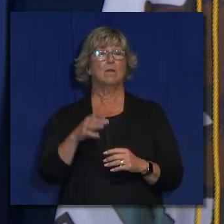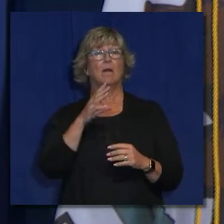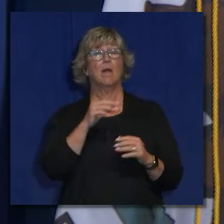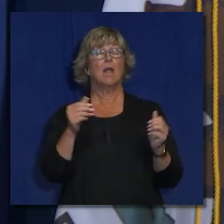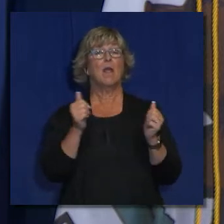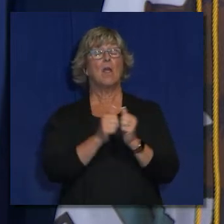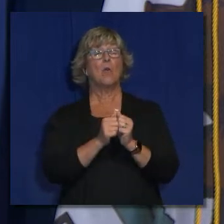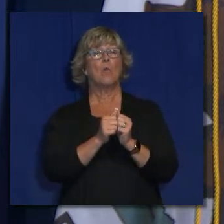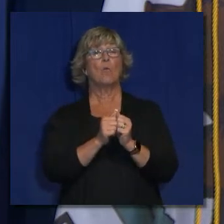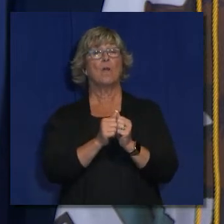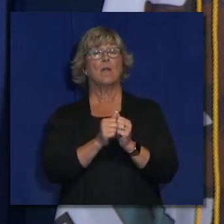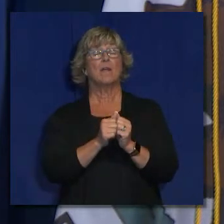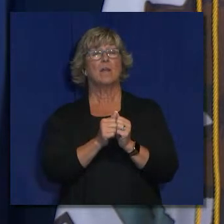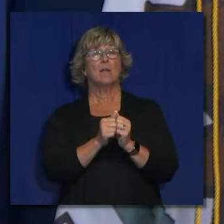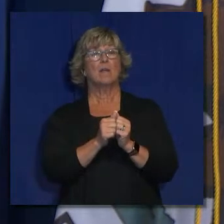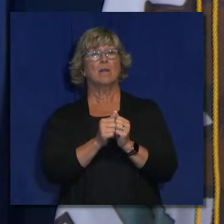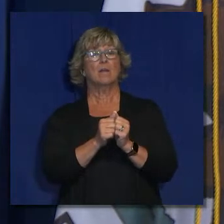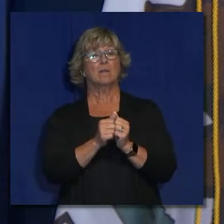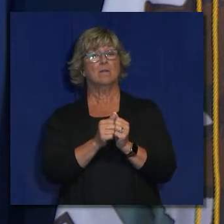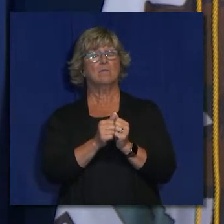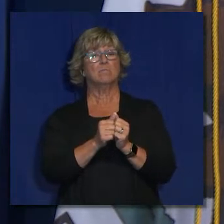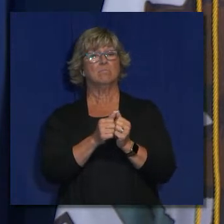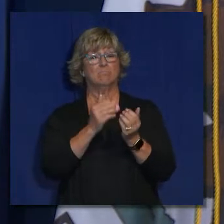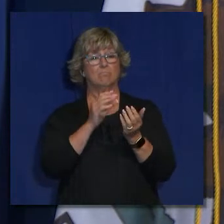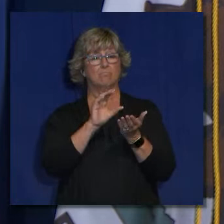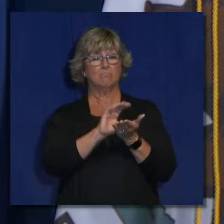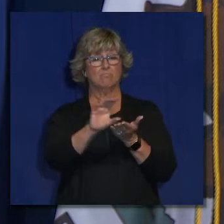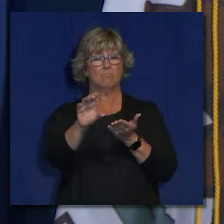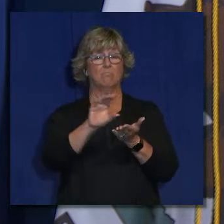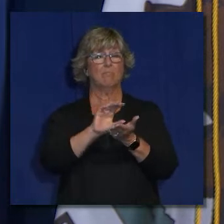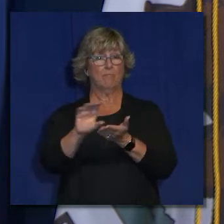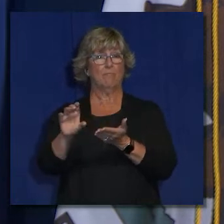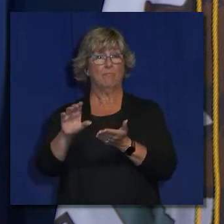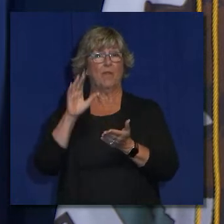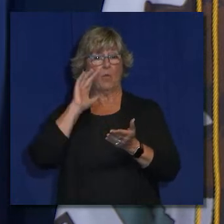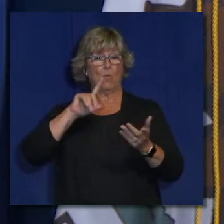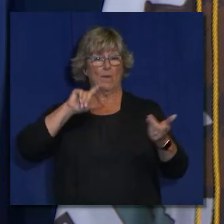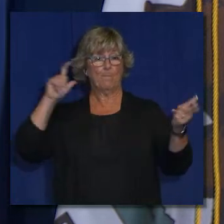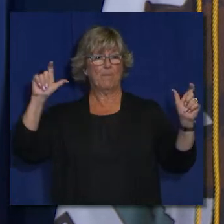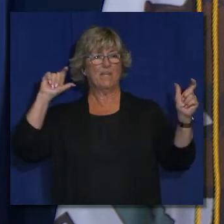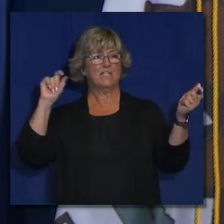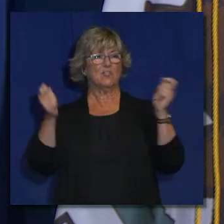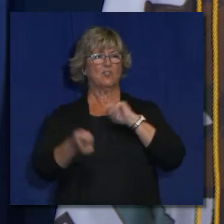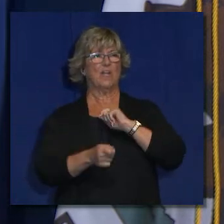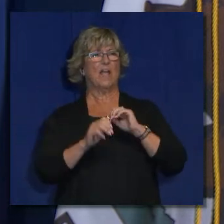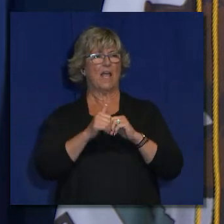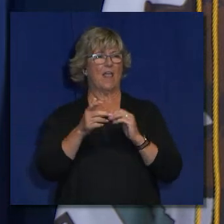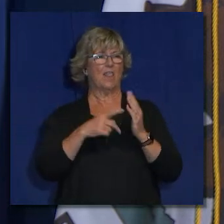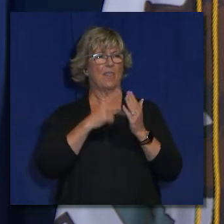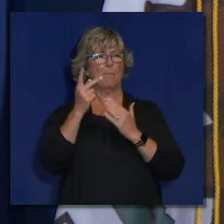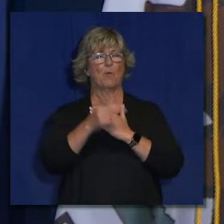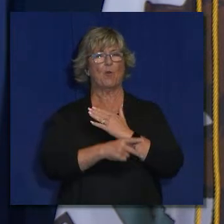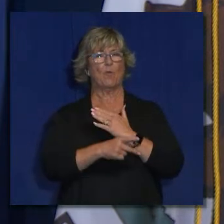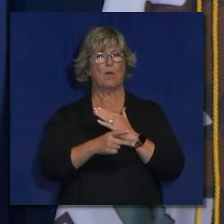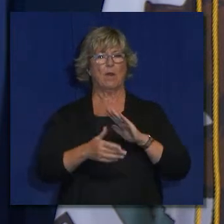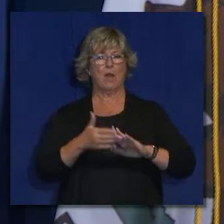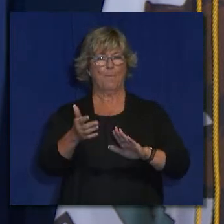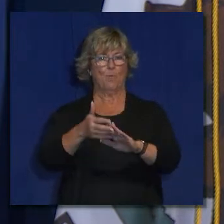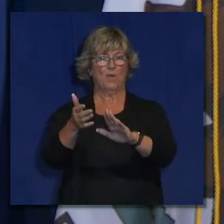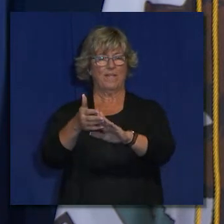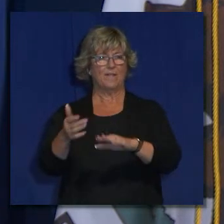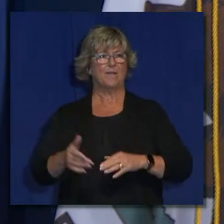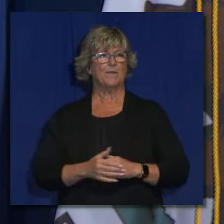with re-procurement efforts that are going on, are going to be significant changes to the way that program